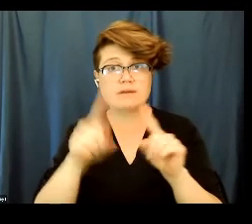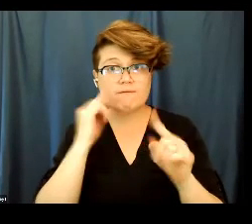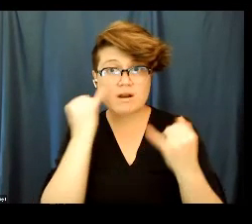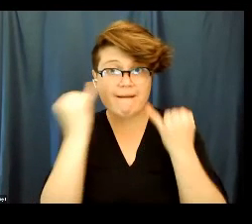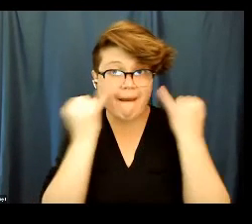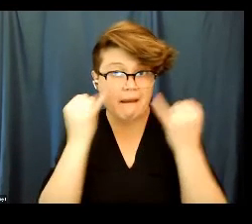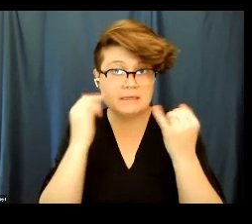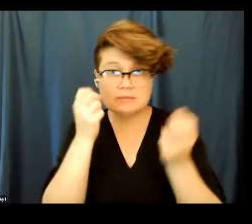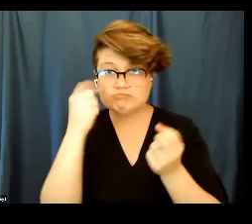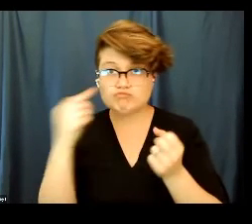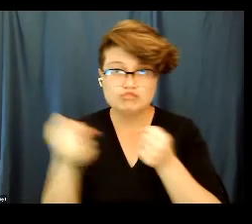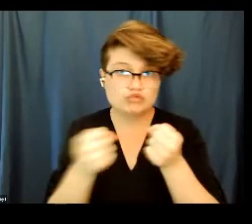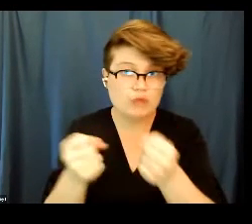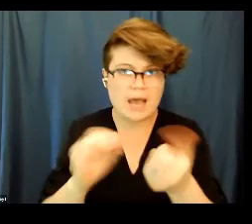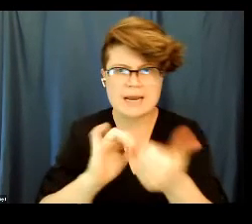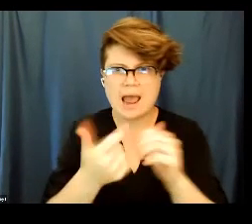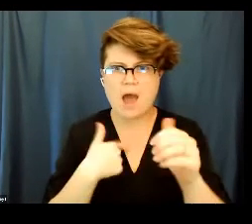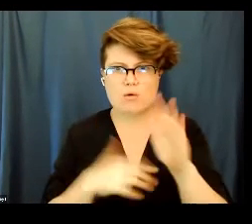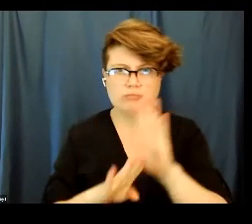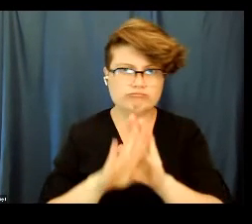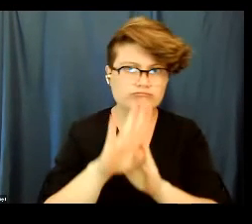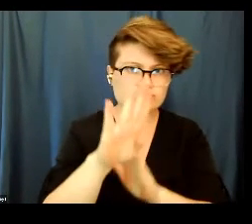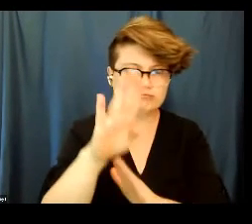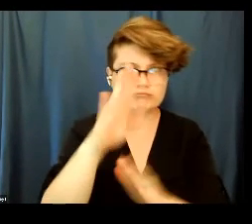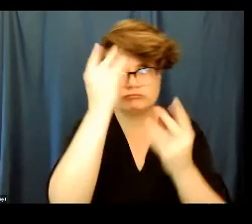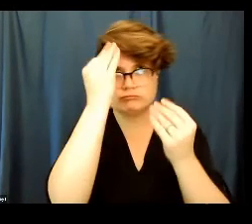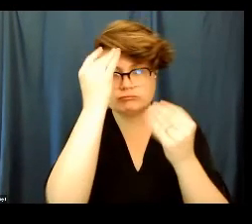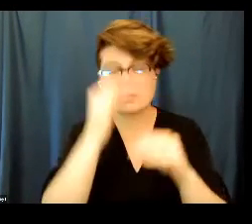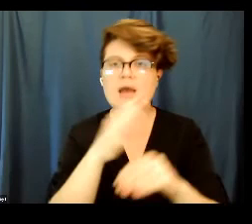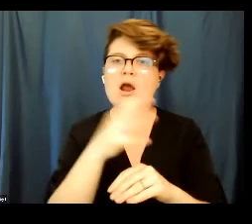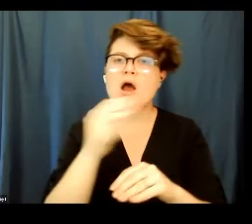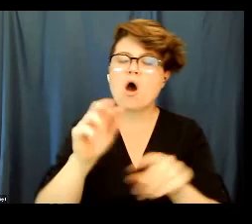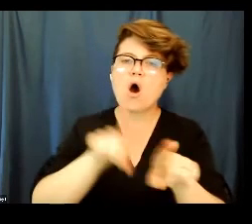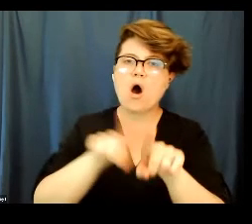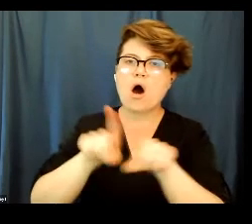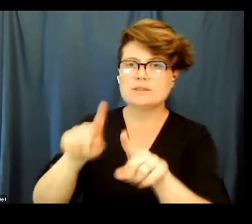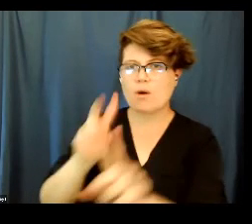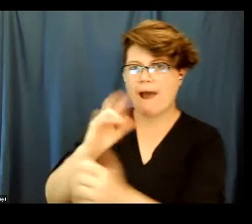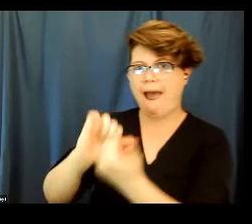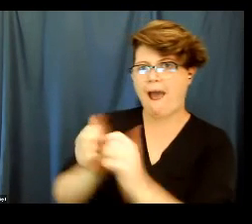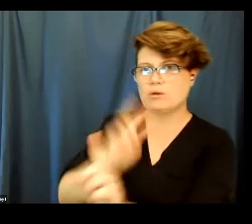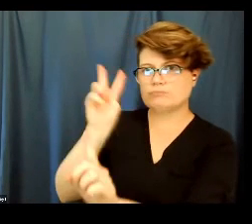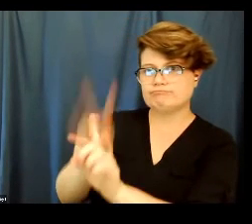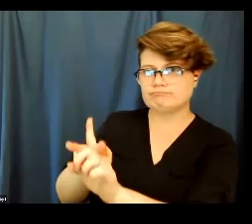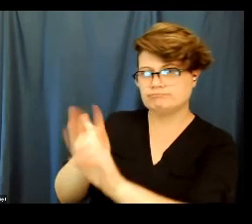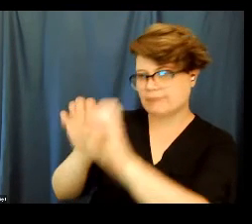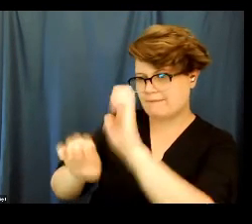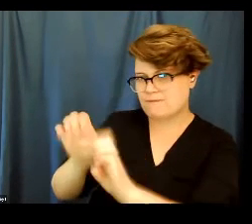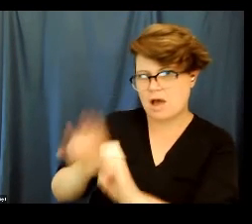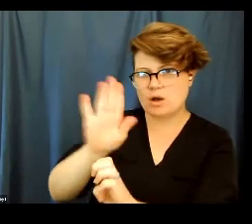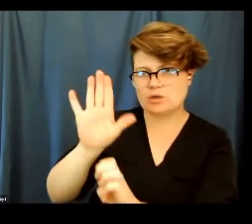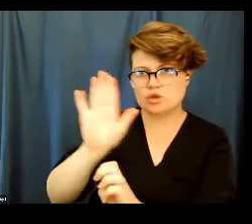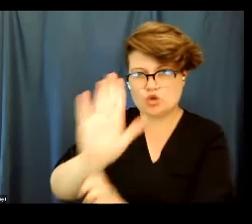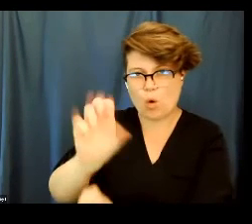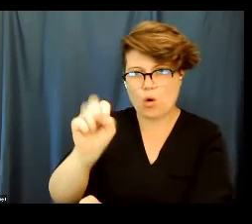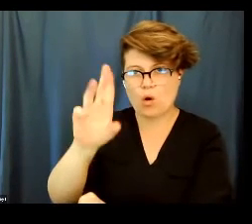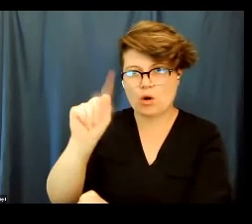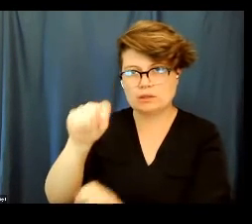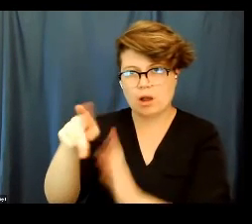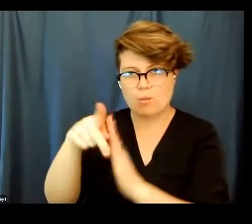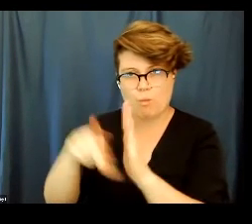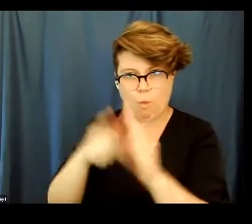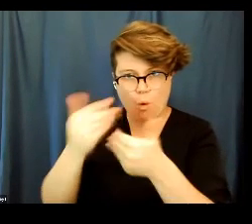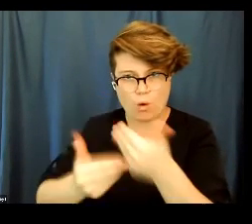and we're also going to look a little bit at implementing and evaluating a SART protocol. We'll spend the least amount of time on that because we are planning